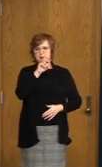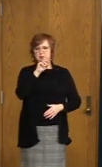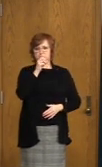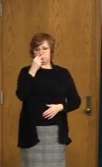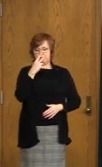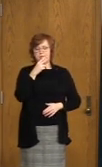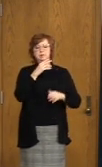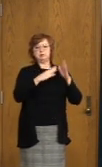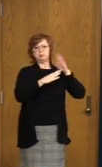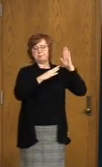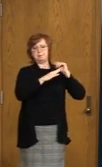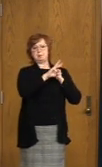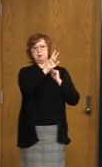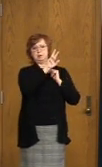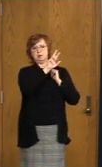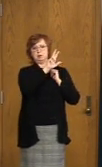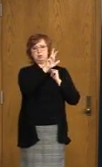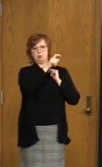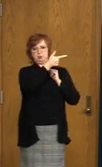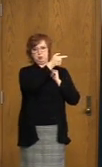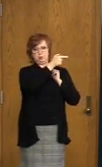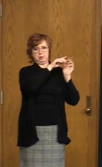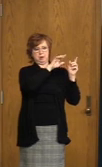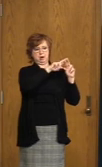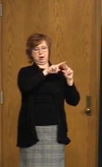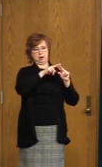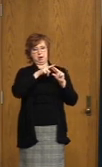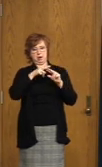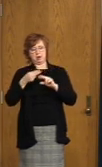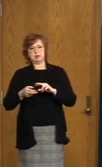12th. Active cases are now down to